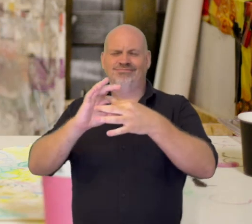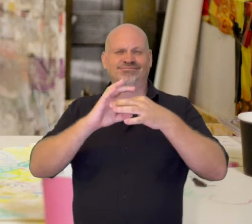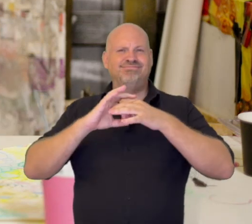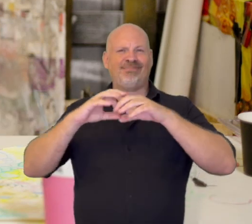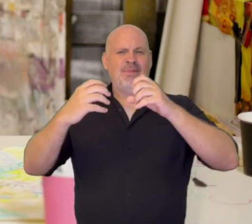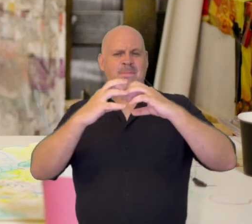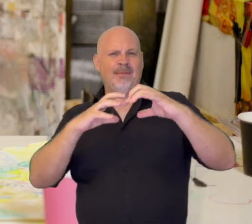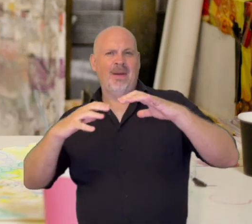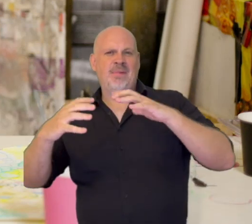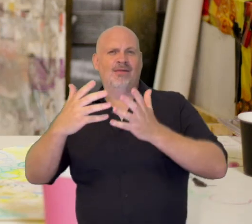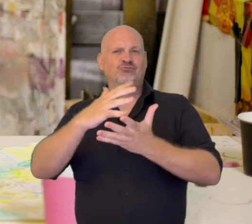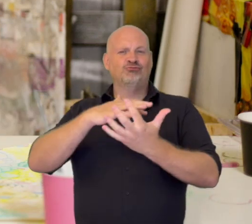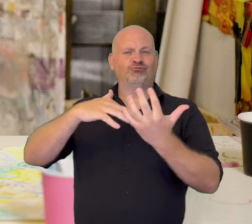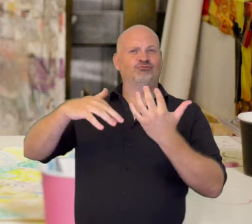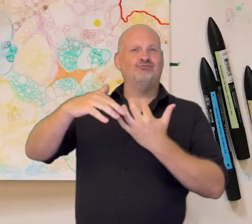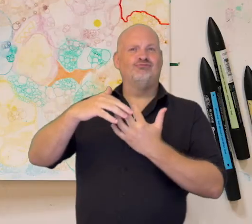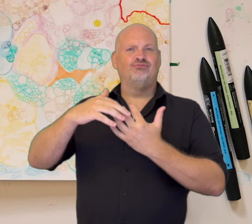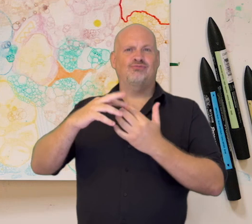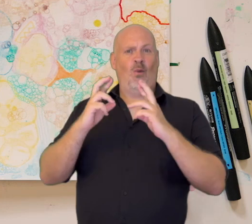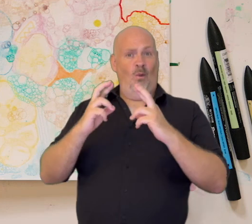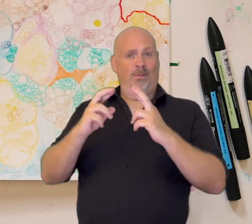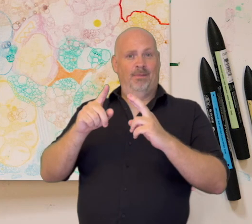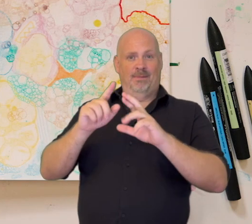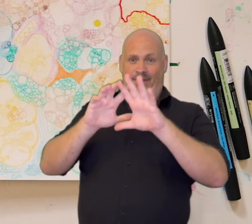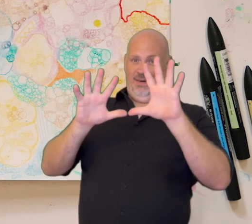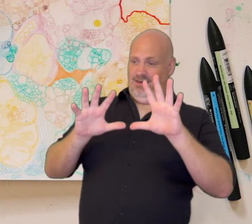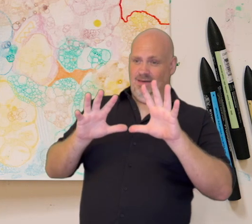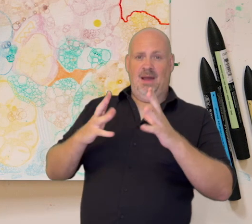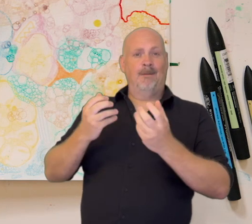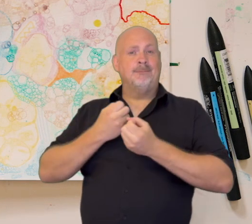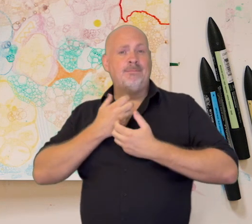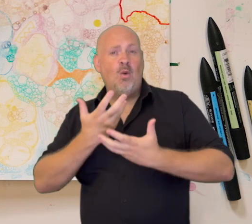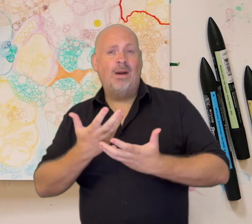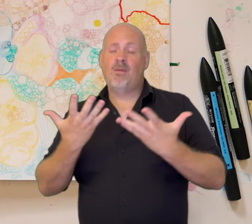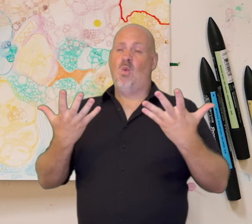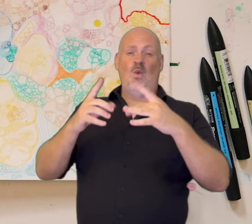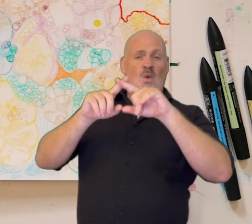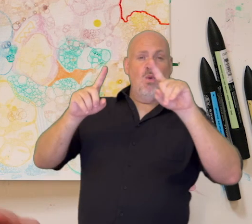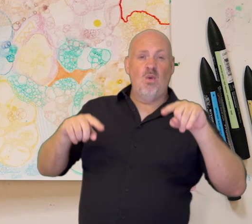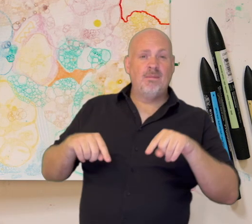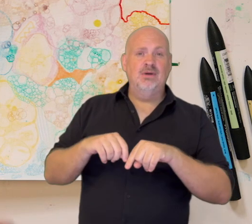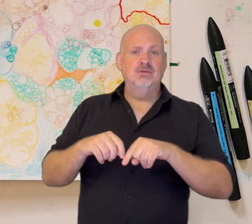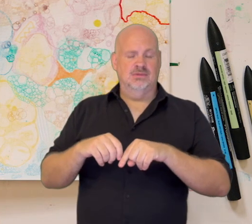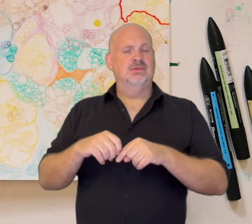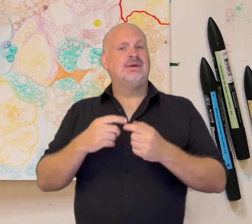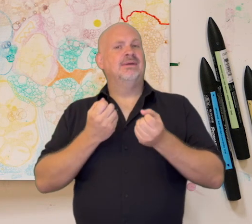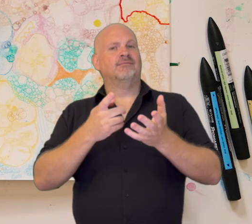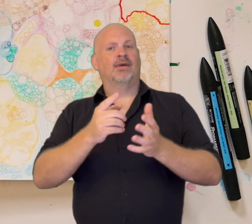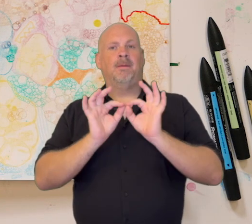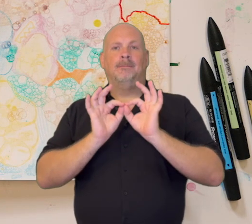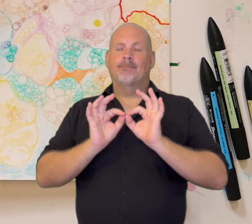harmony. And hopefully that this image, whether it's a poem or just an image, it can bring you some